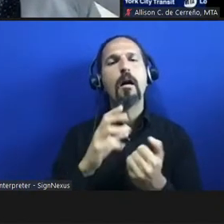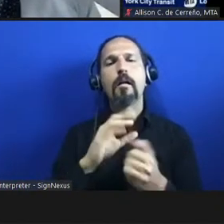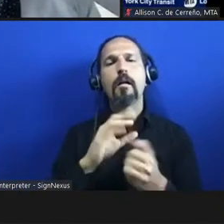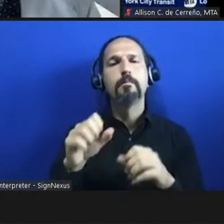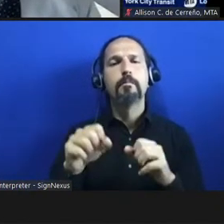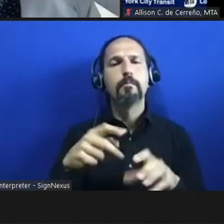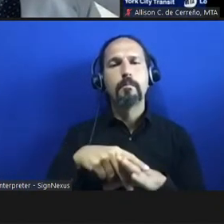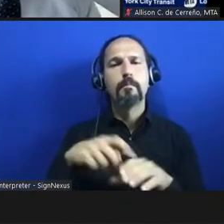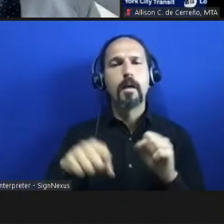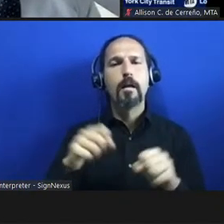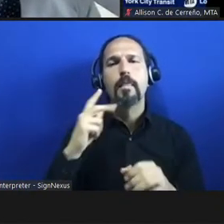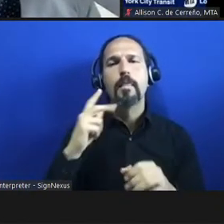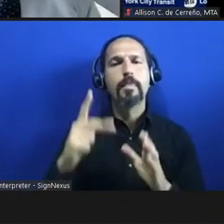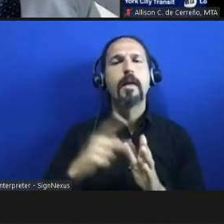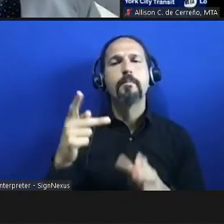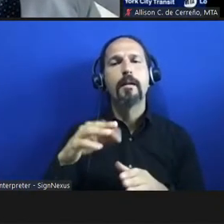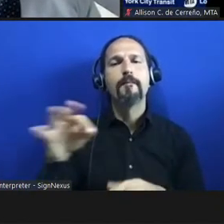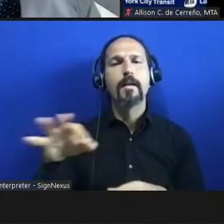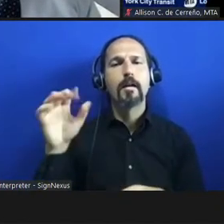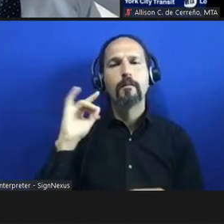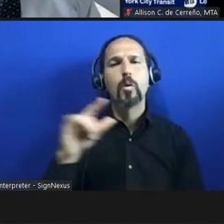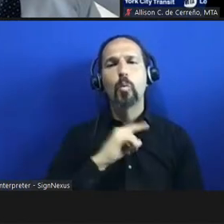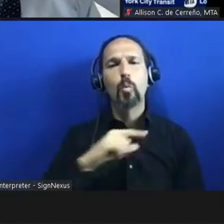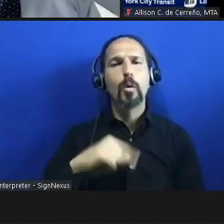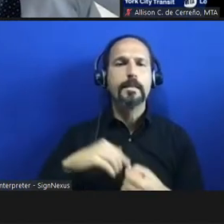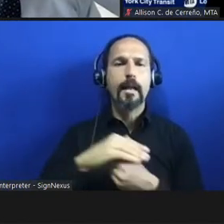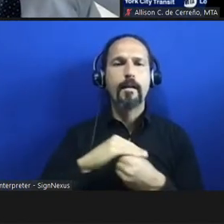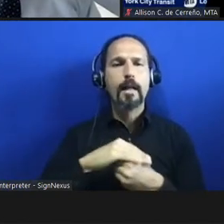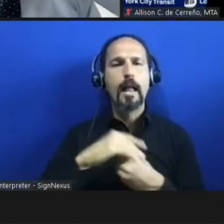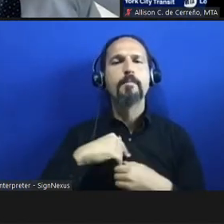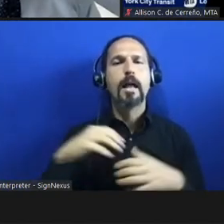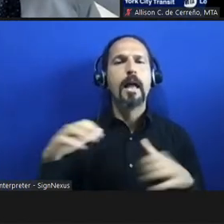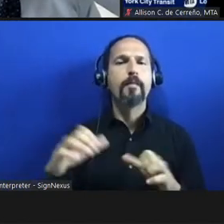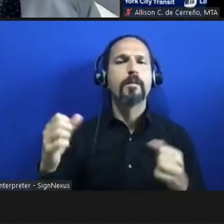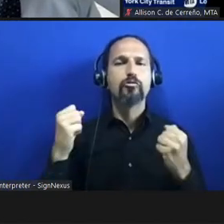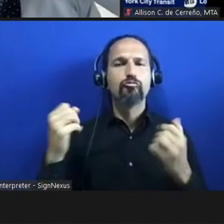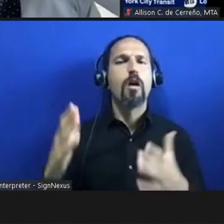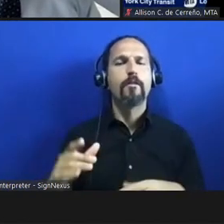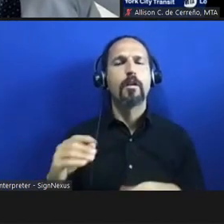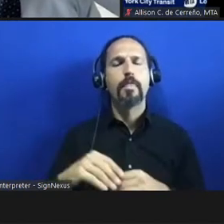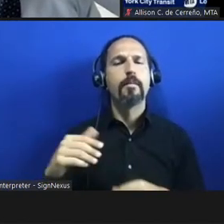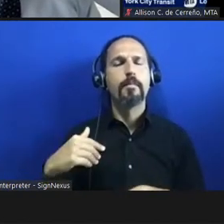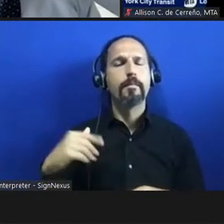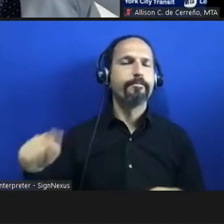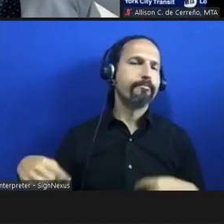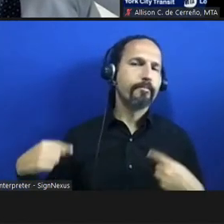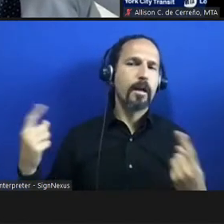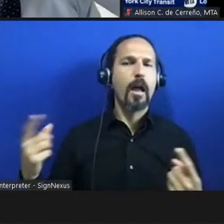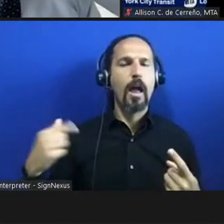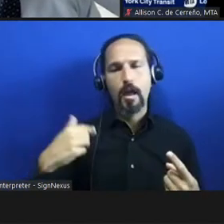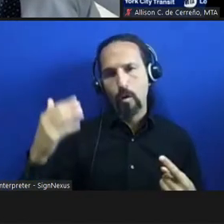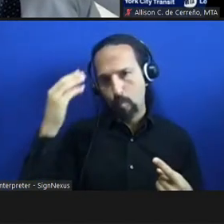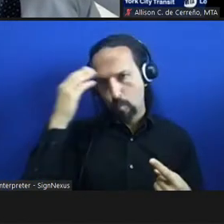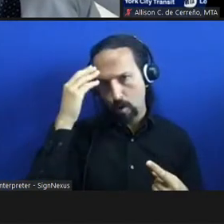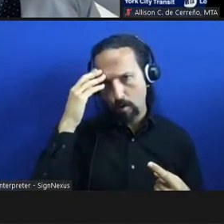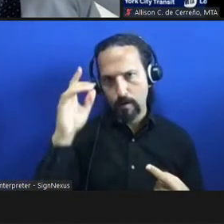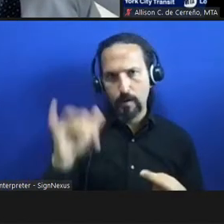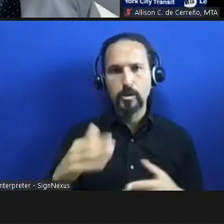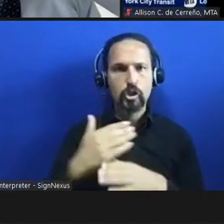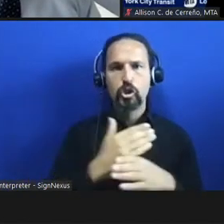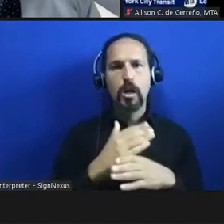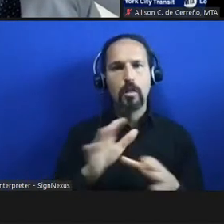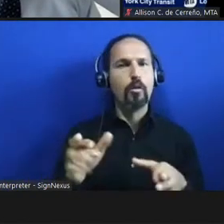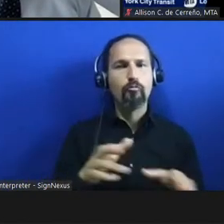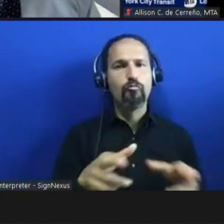a resident of a double Fair Zone in Queens County I've been an active driver in this city my whole life I'm keenly aware of the need to better share our